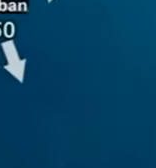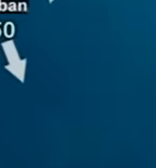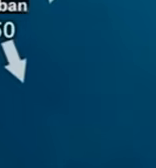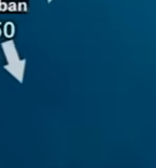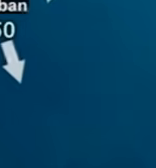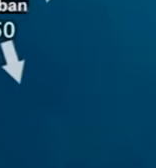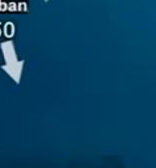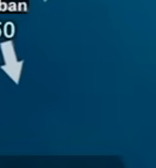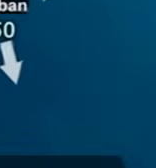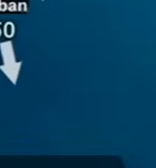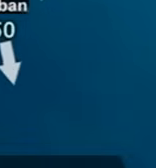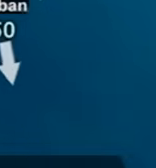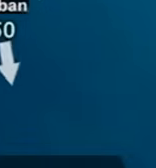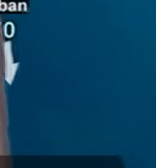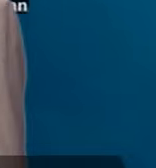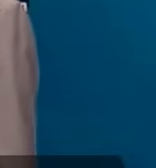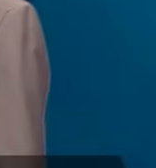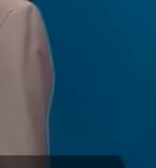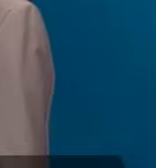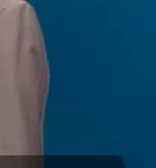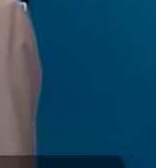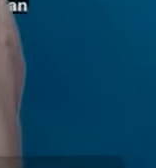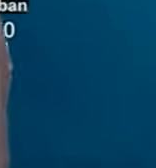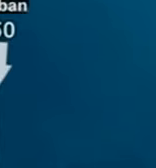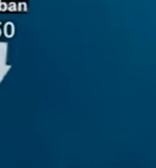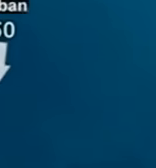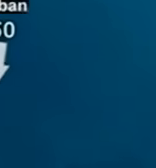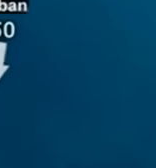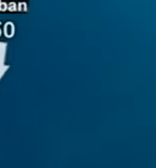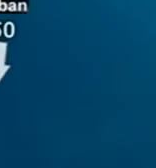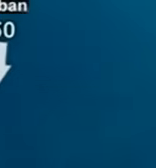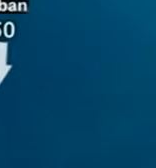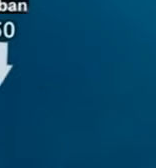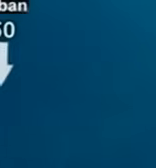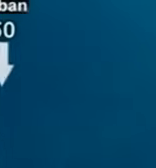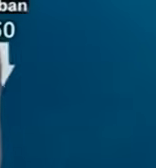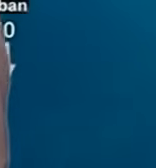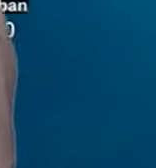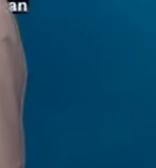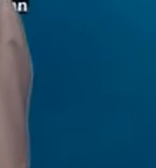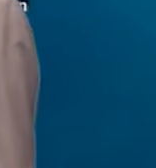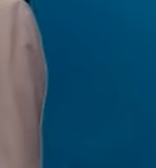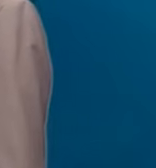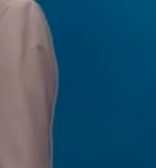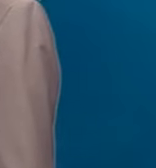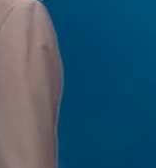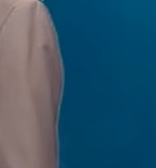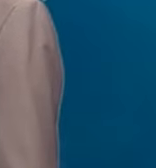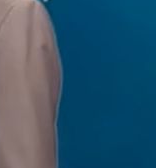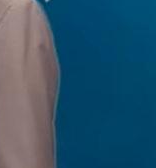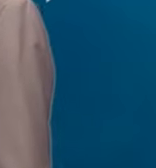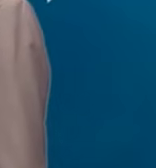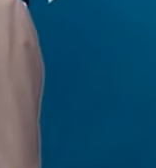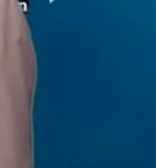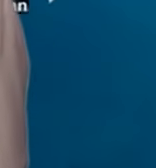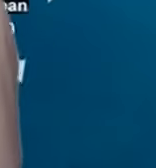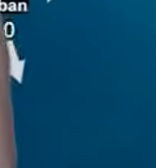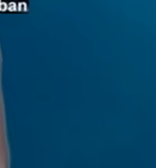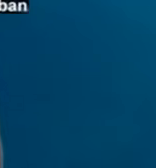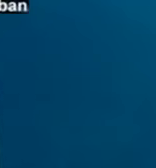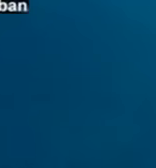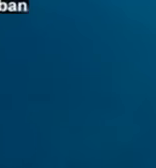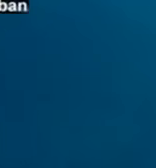mogodi wa SABC madumesha go tša boso bošomele go ne re bona gabotse lephothi la maotong le kgeregela ka borwa bodikele ba Kapa la tliša kgonagalo tše dibotse tša dipula o